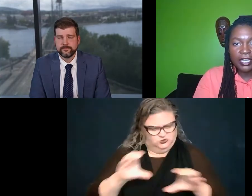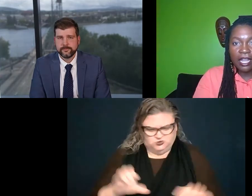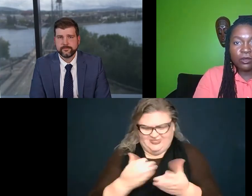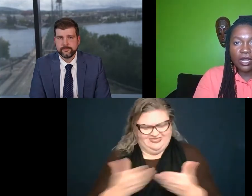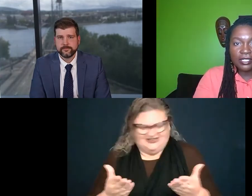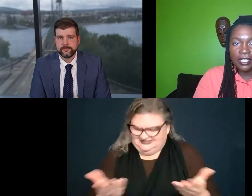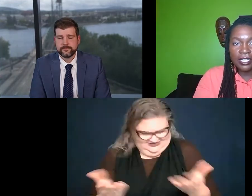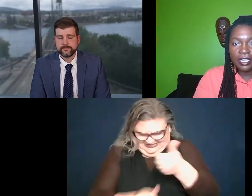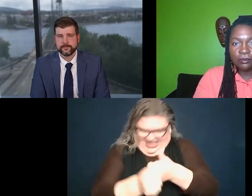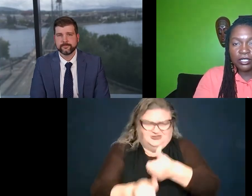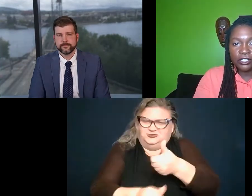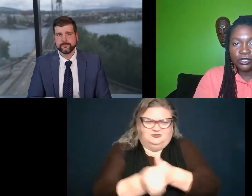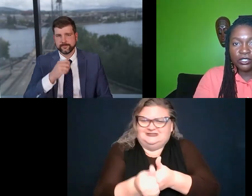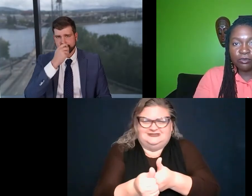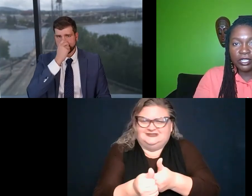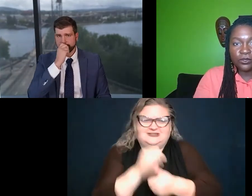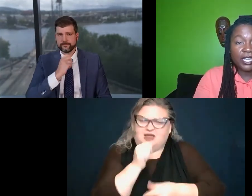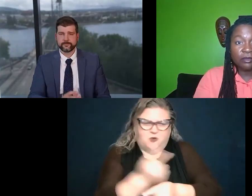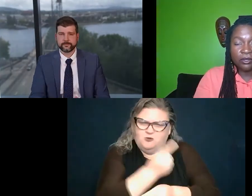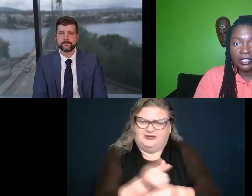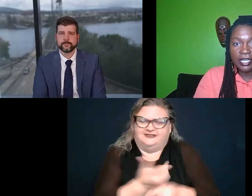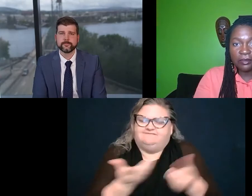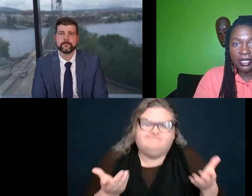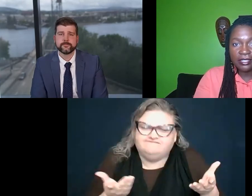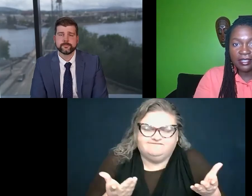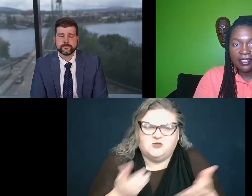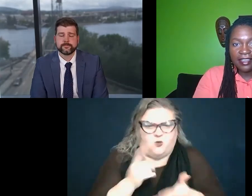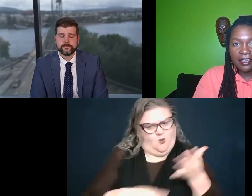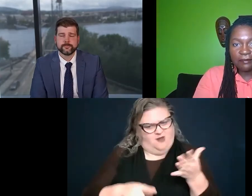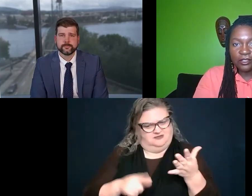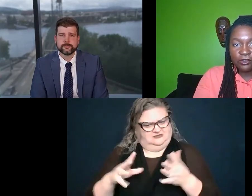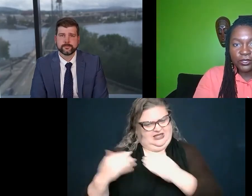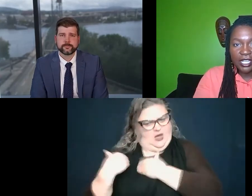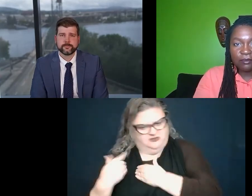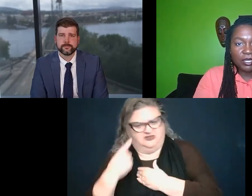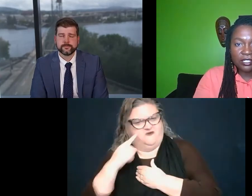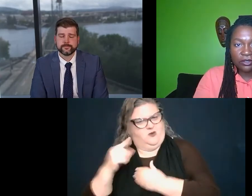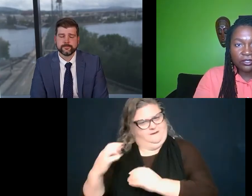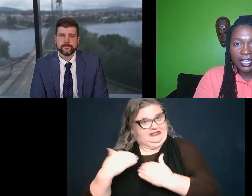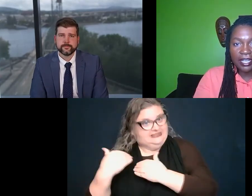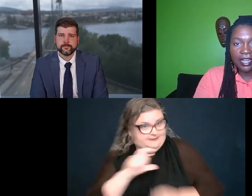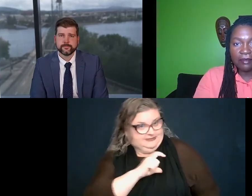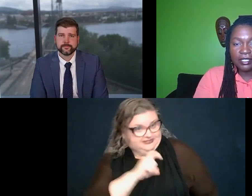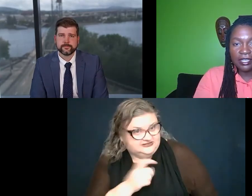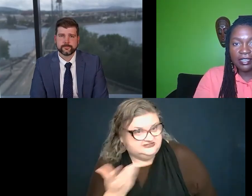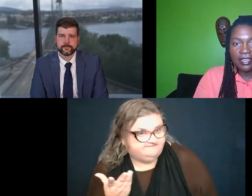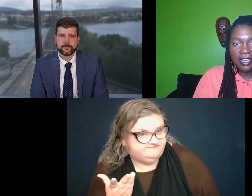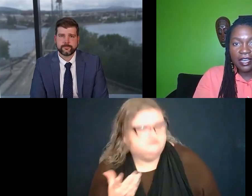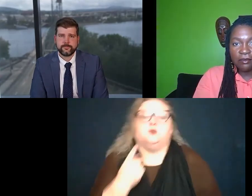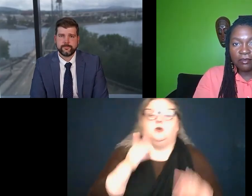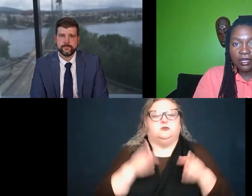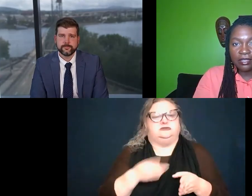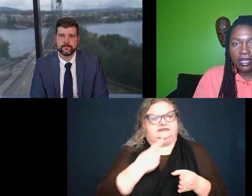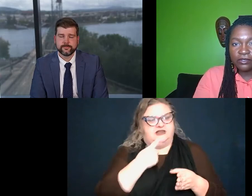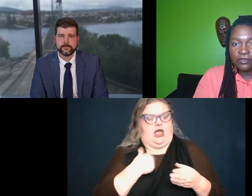and inappropriate, and we're not seeing the prosecutions of police or the accountability taking place. Other folks are saying, I'm a business owner and I'm